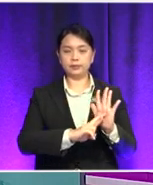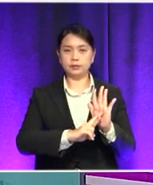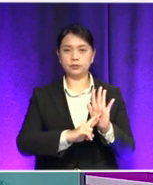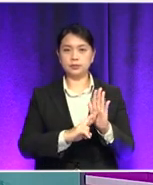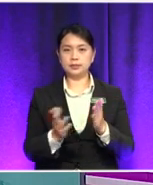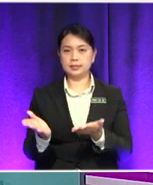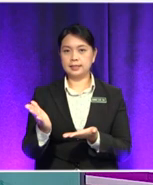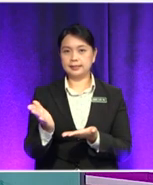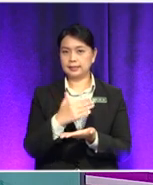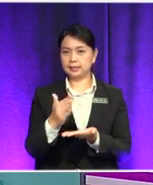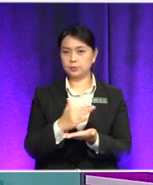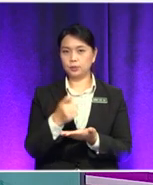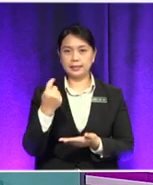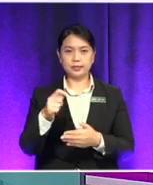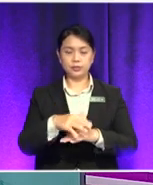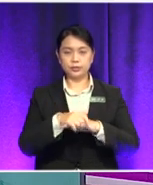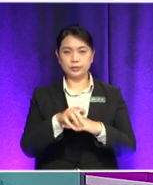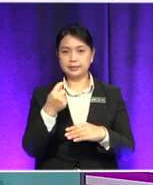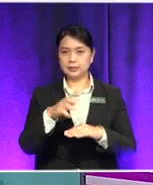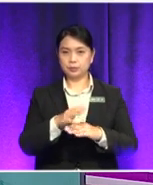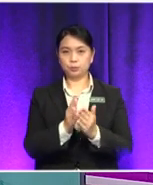don't forget. Okay, so